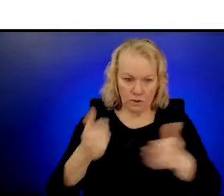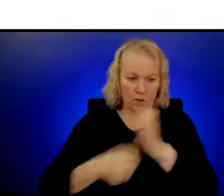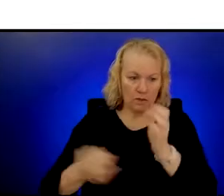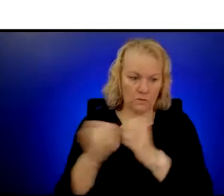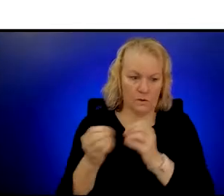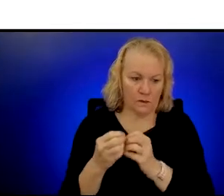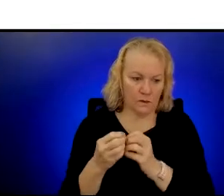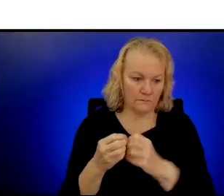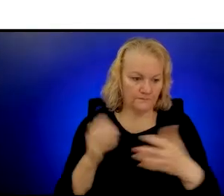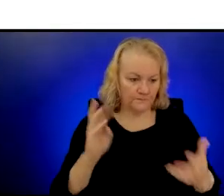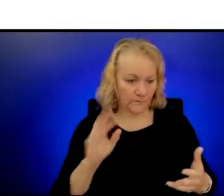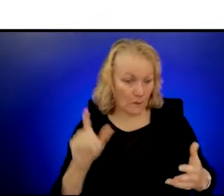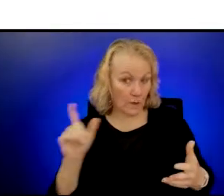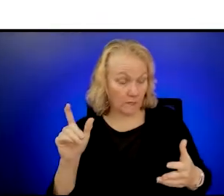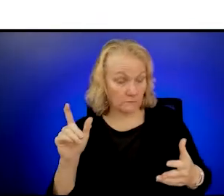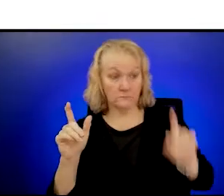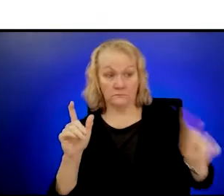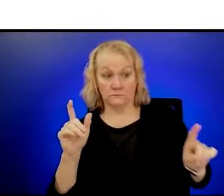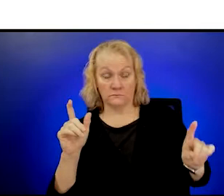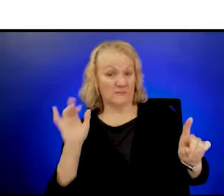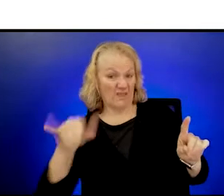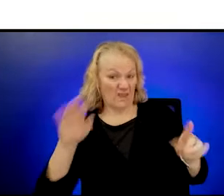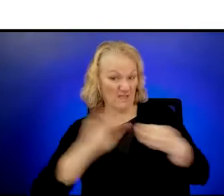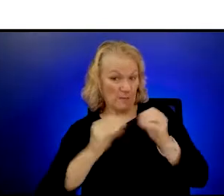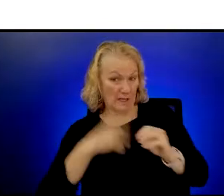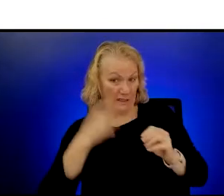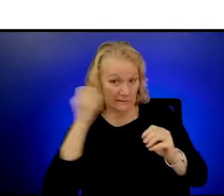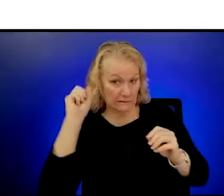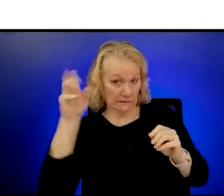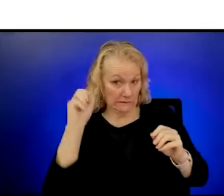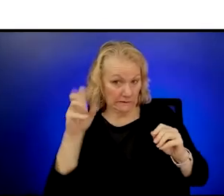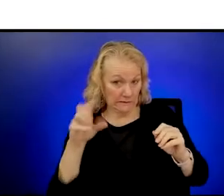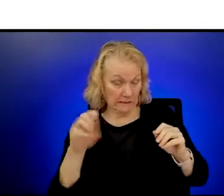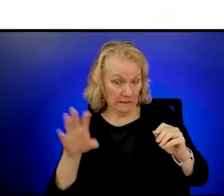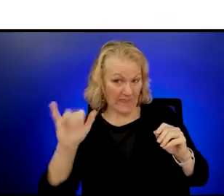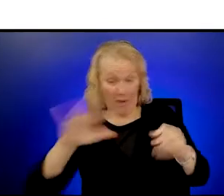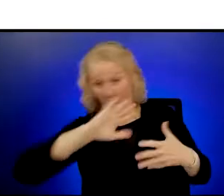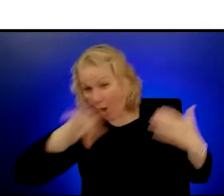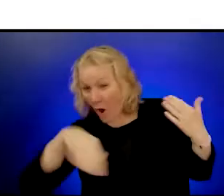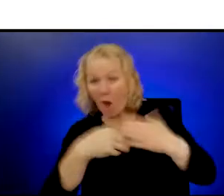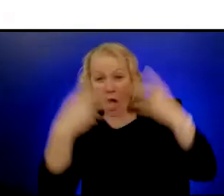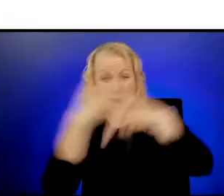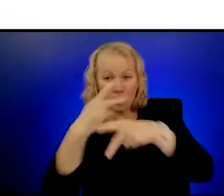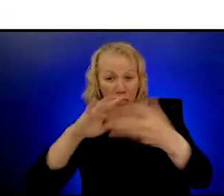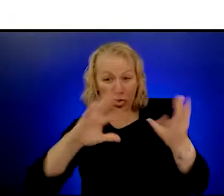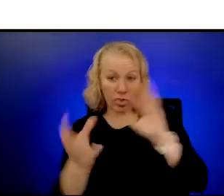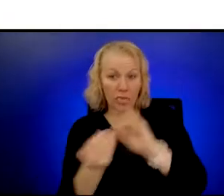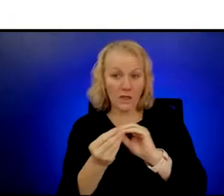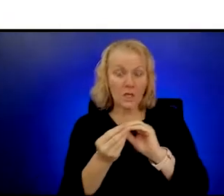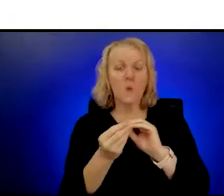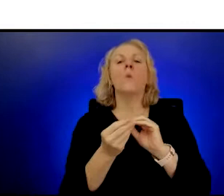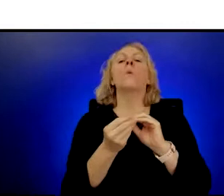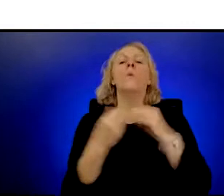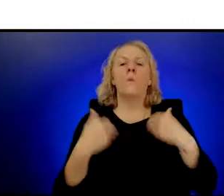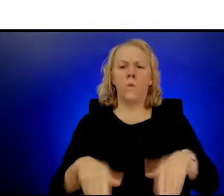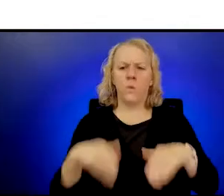So based on the figures that I just gave, we take all of that into consideration, and it becomes apparent